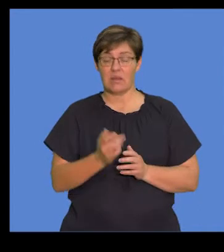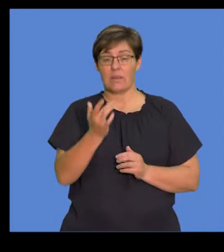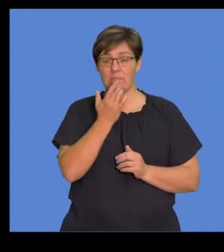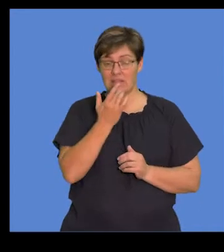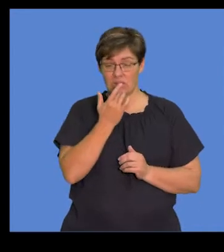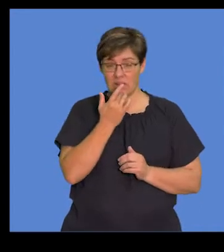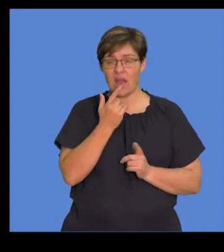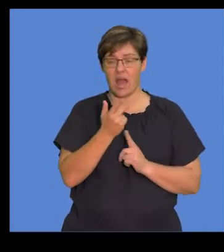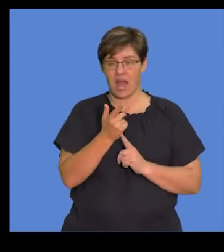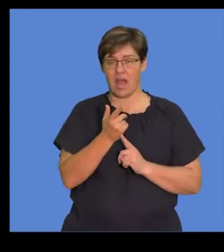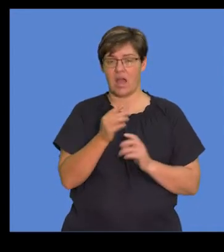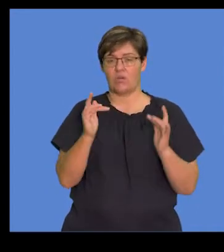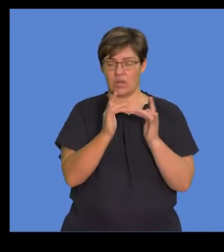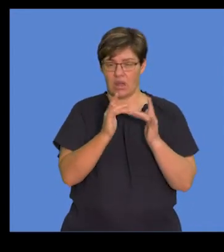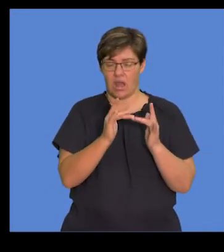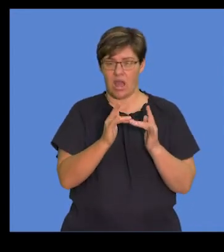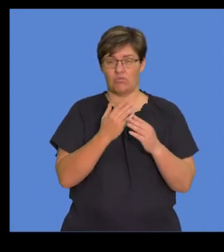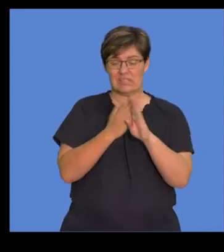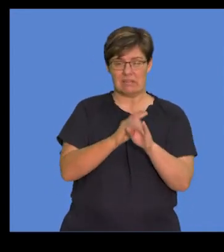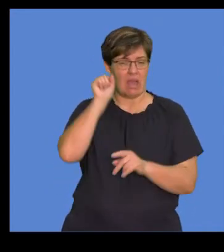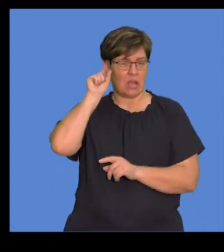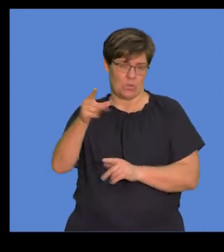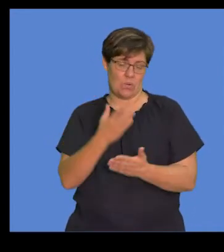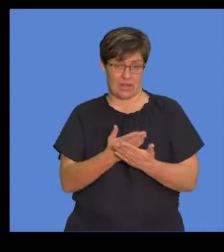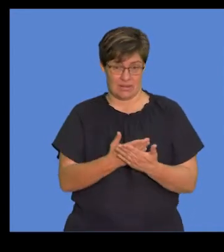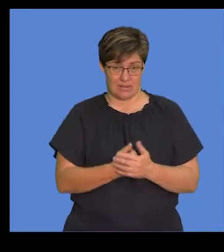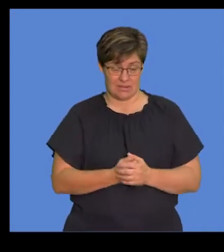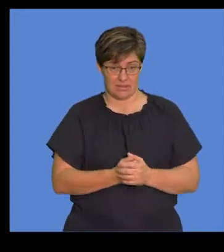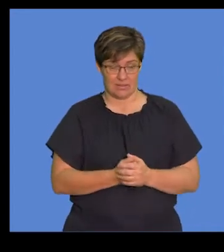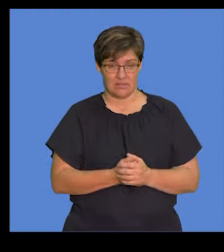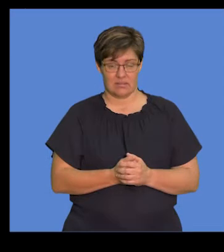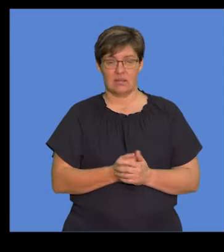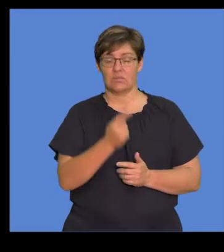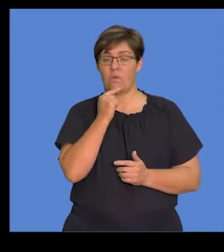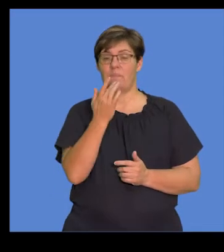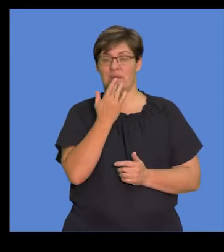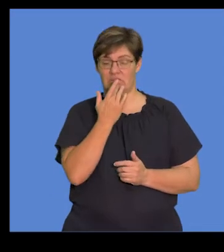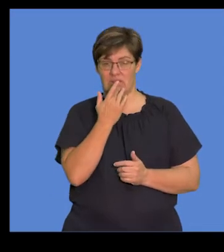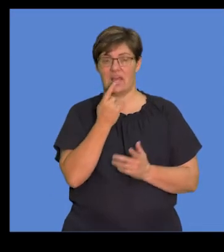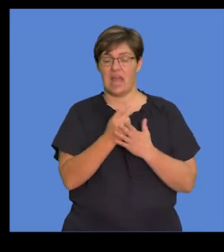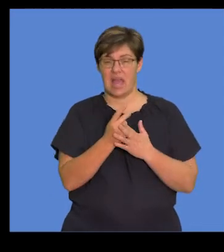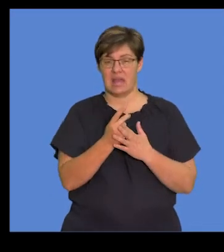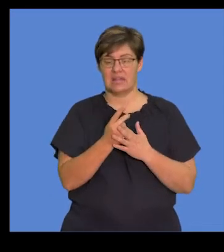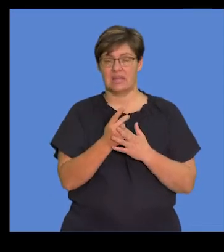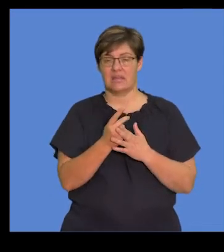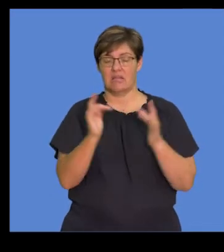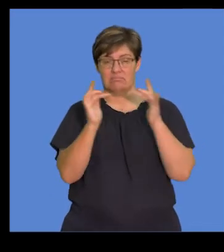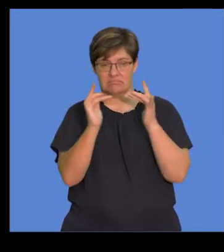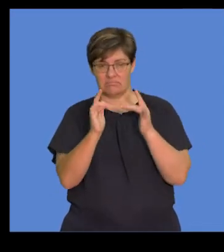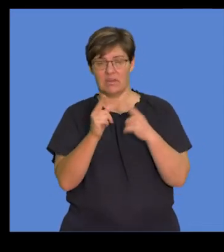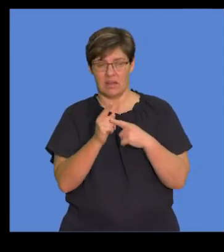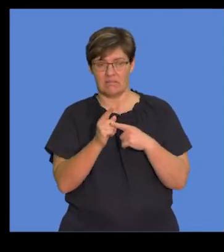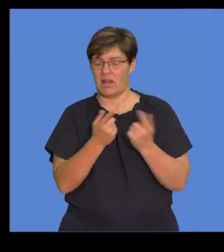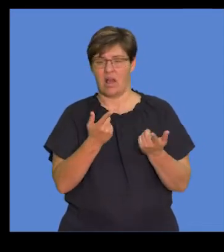and the connecting wires can be ignored. What does this tell us? It tells us that the battery and the conducting wires have